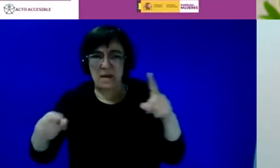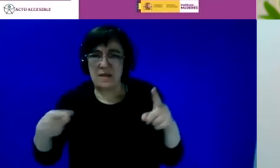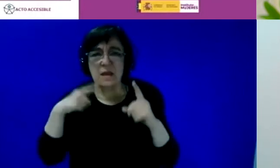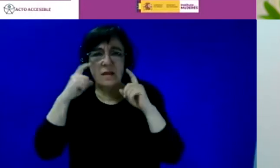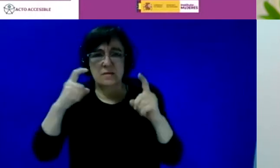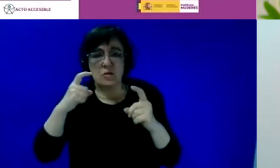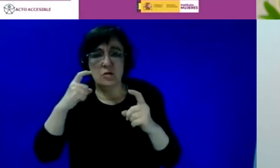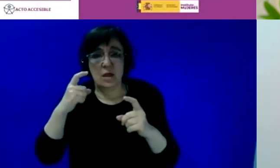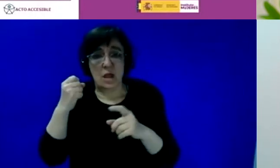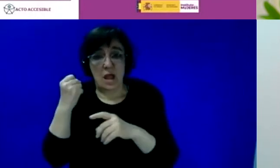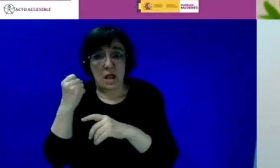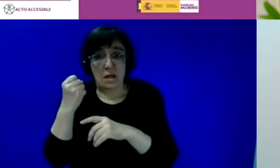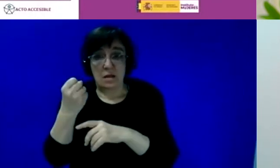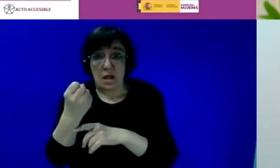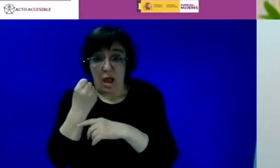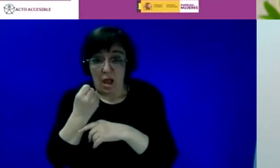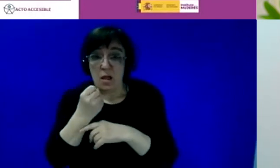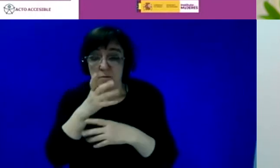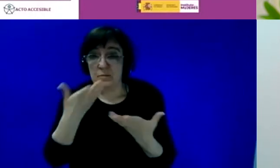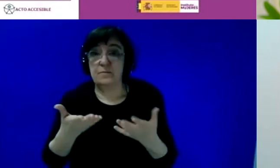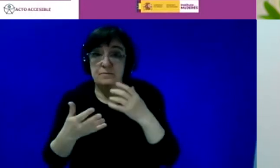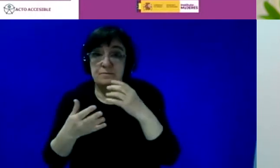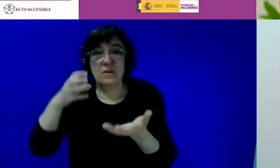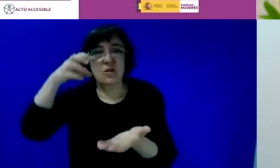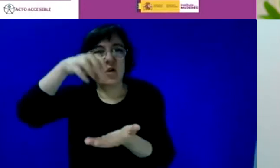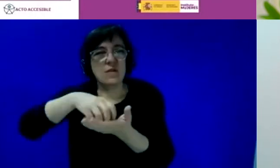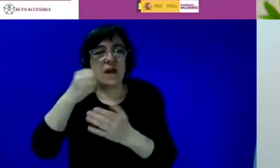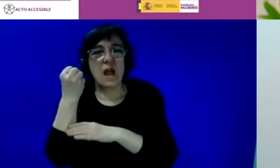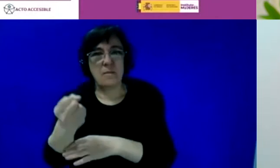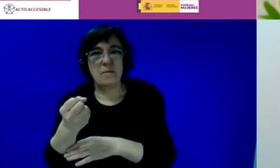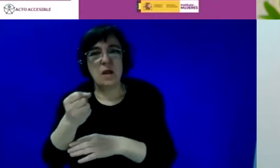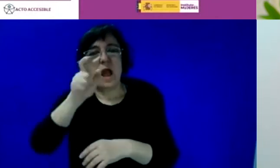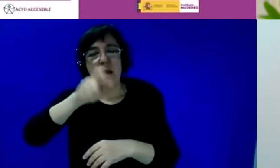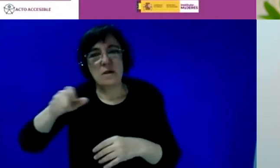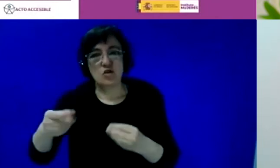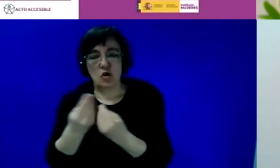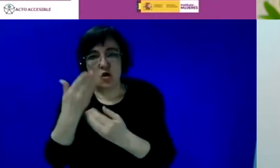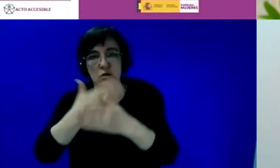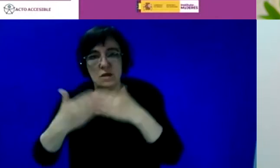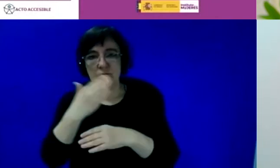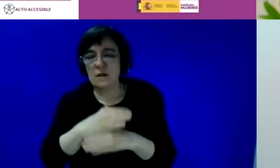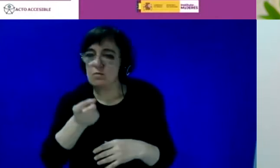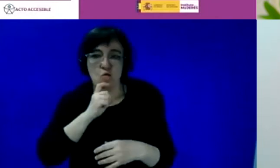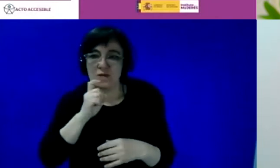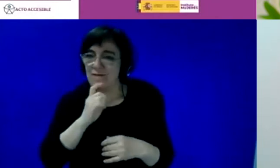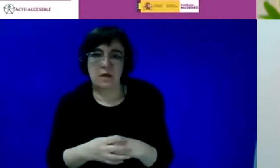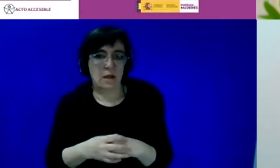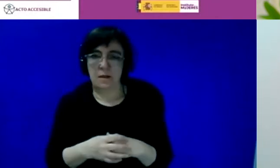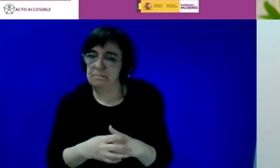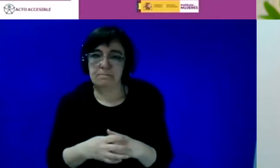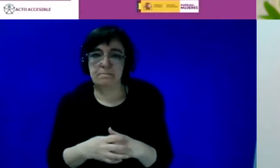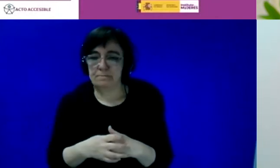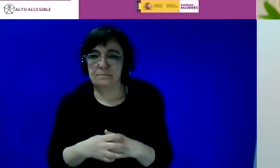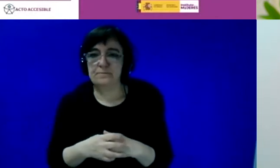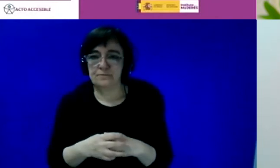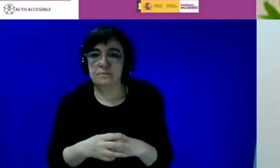Lviv for the Center for Support of Persons with Disabilities. It's still hard, and I would like to say also